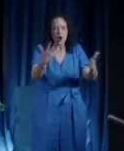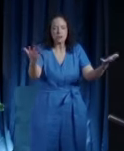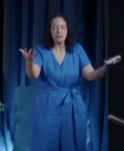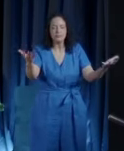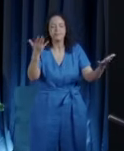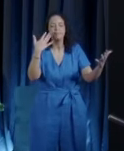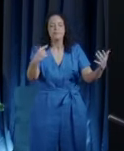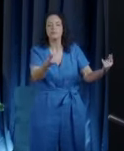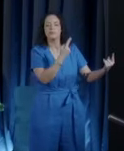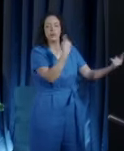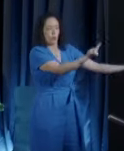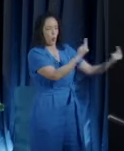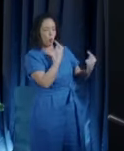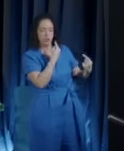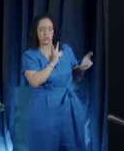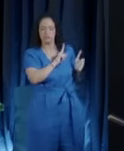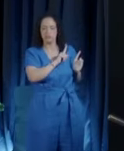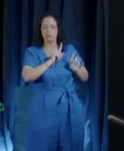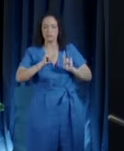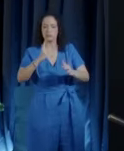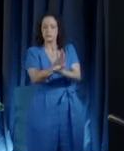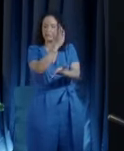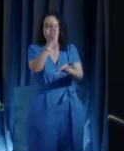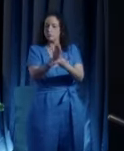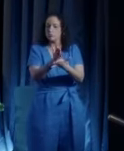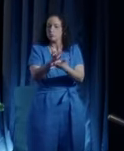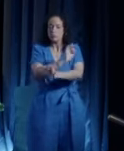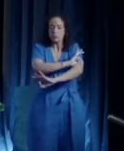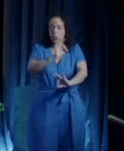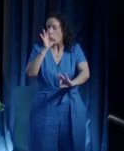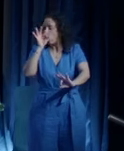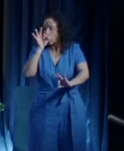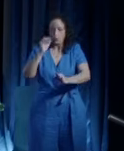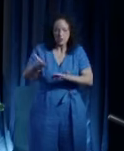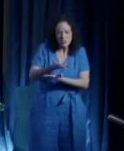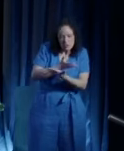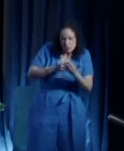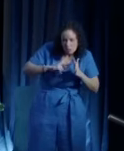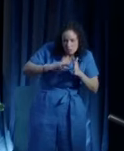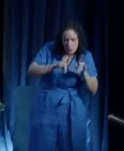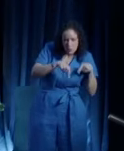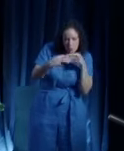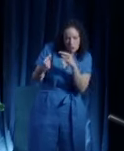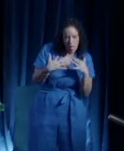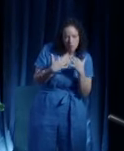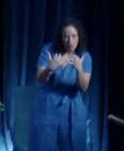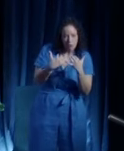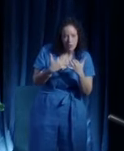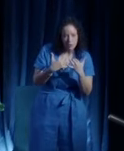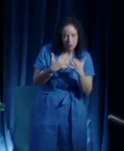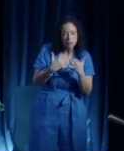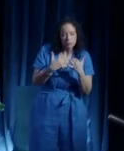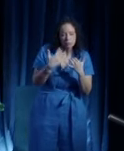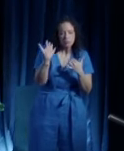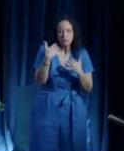have been sent to make sure that there will be no conspiracies against Parliament. Because I have been sent by